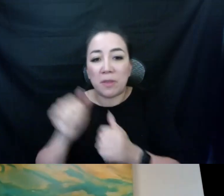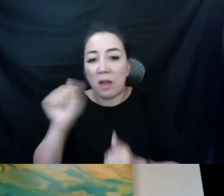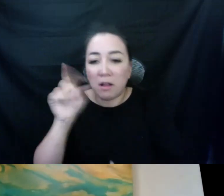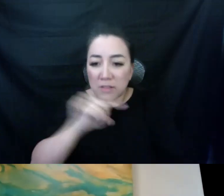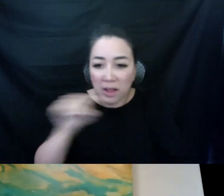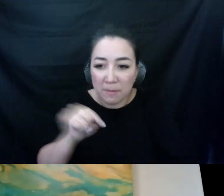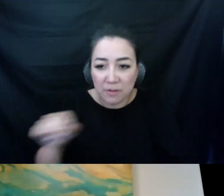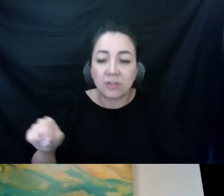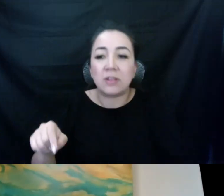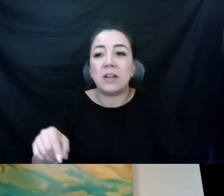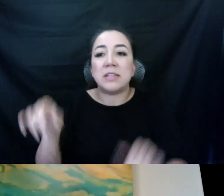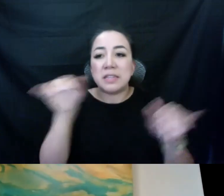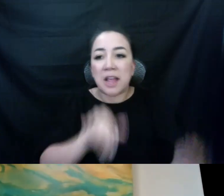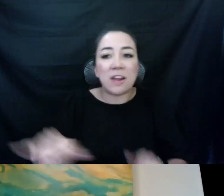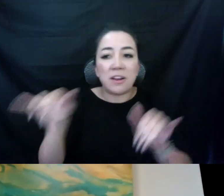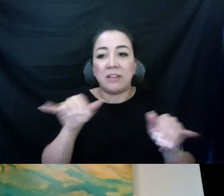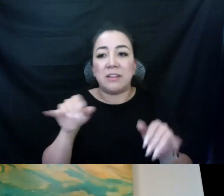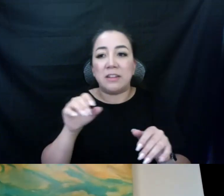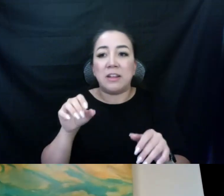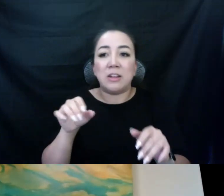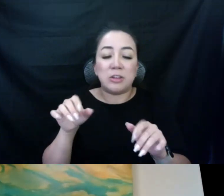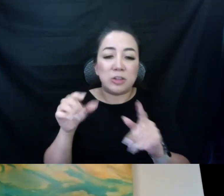and, standardizing the terms. And